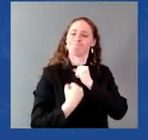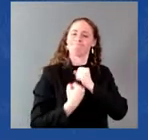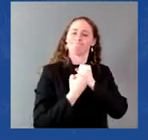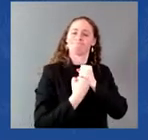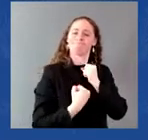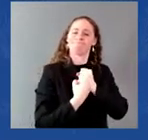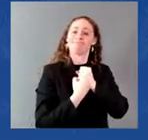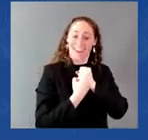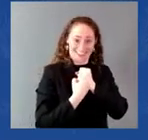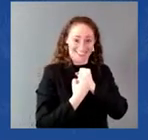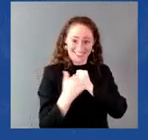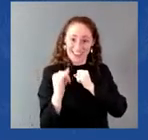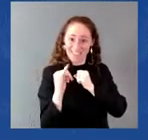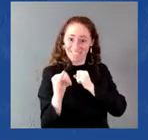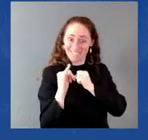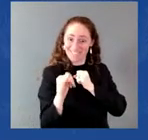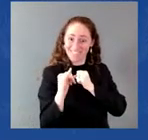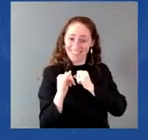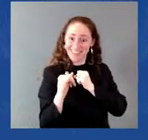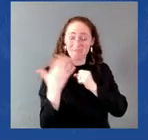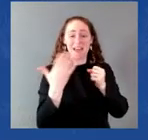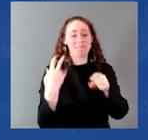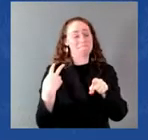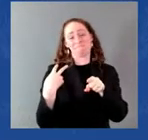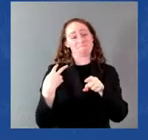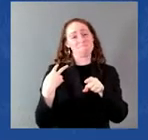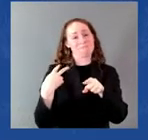Miss M. I tell you.